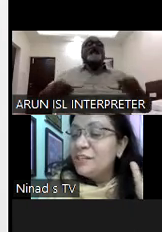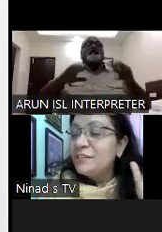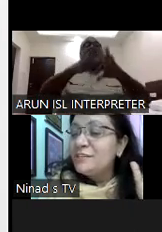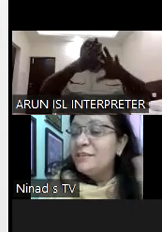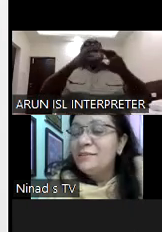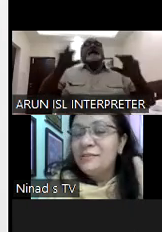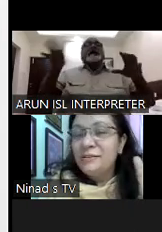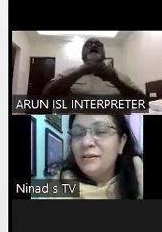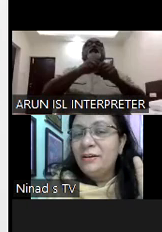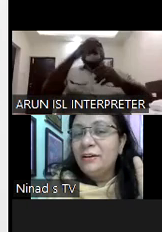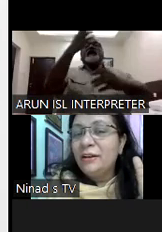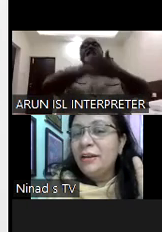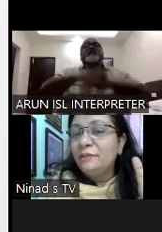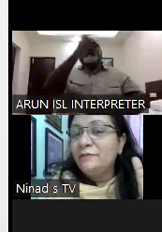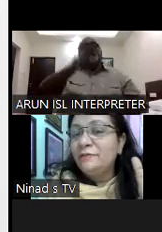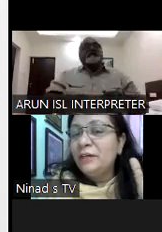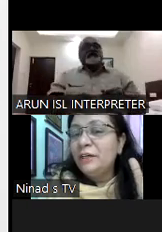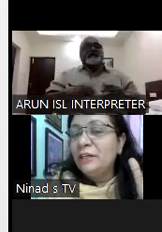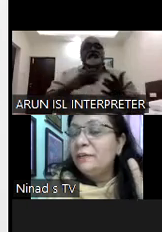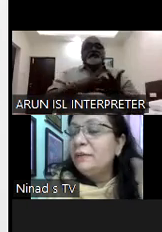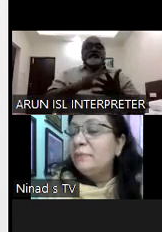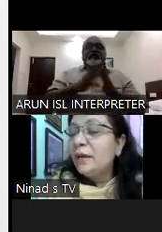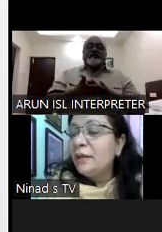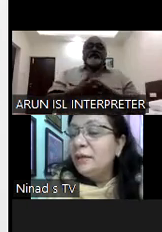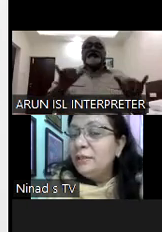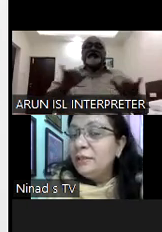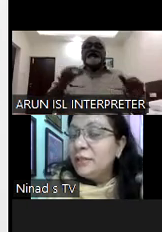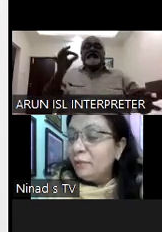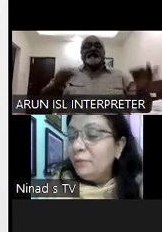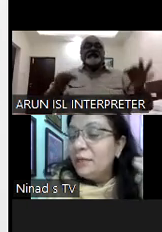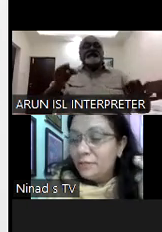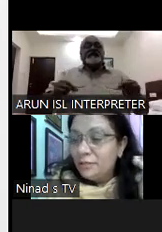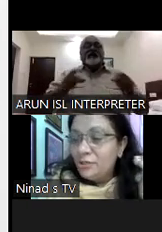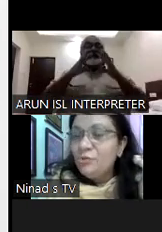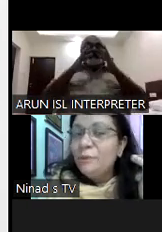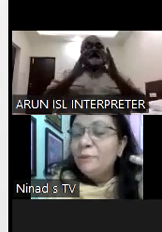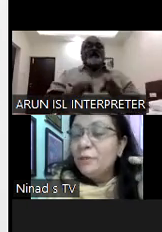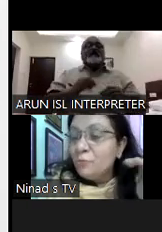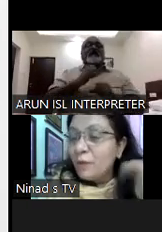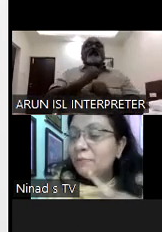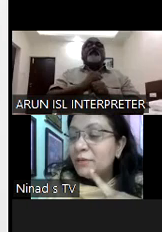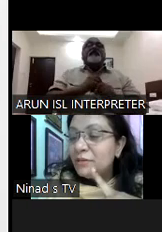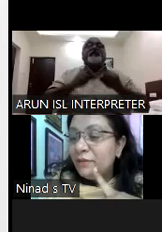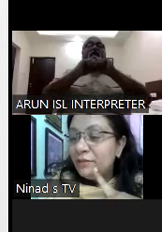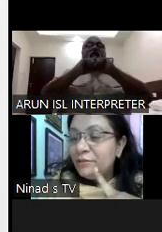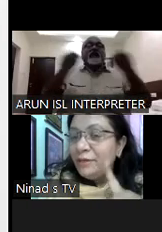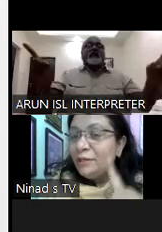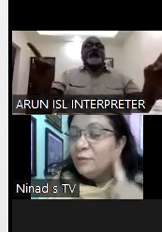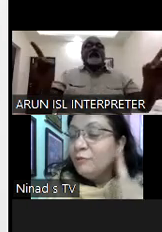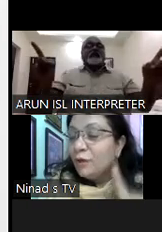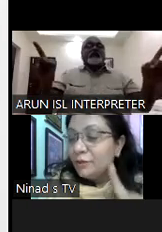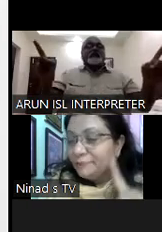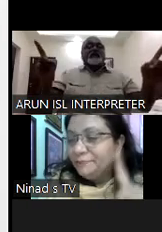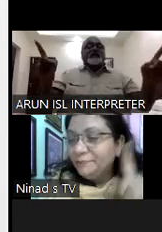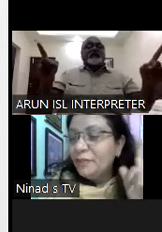a justice kind of given by the government to one person with disability